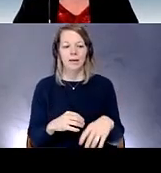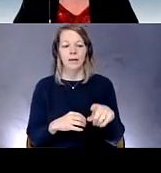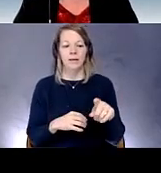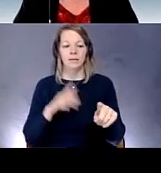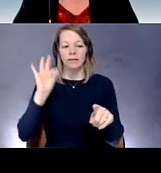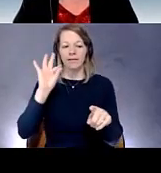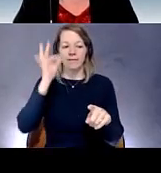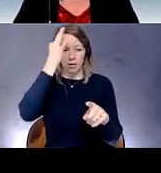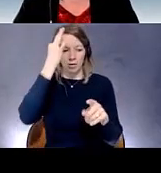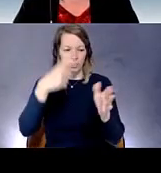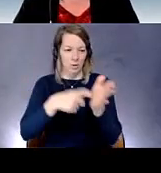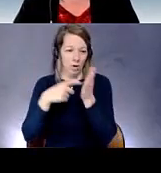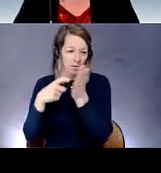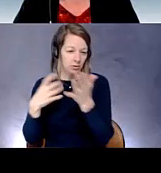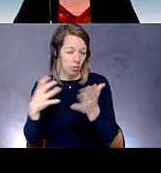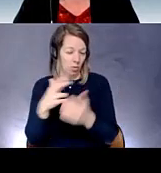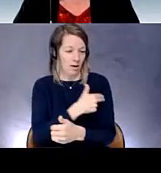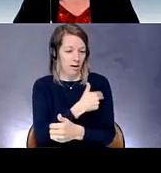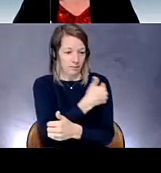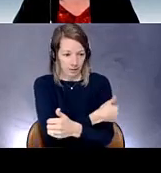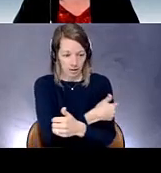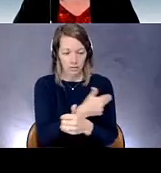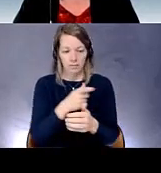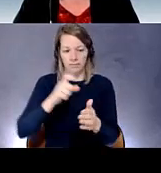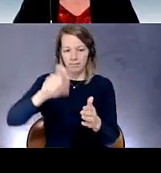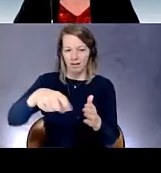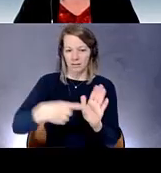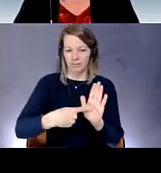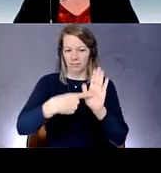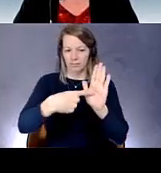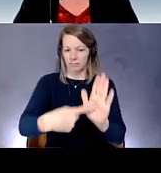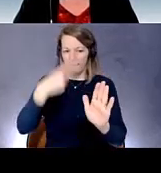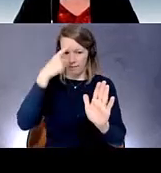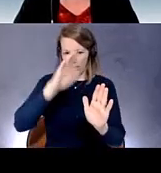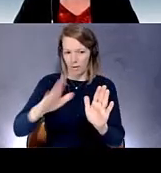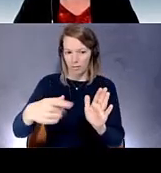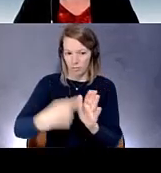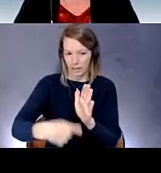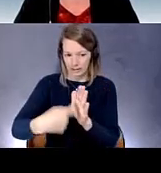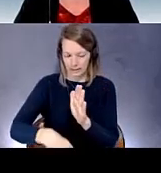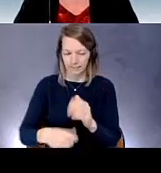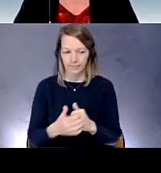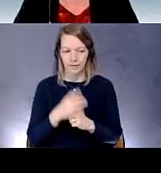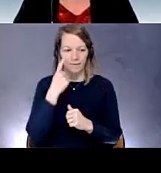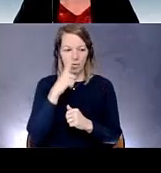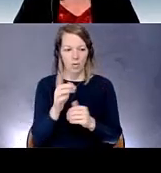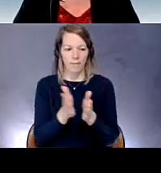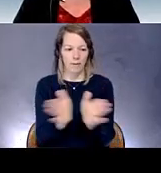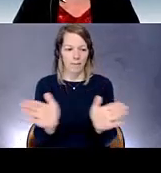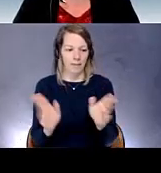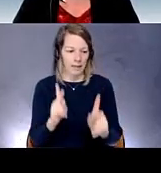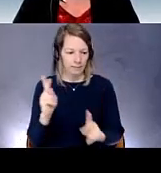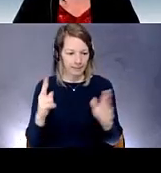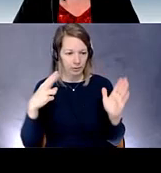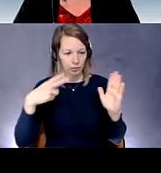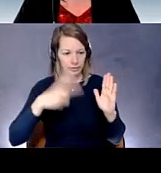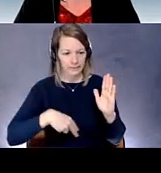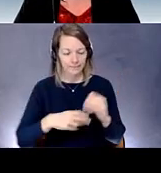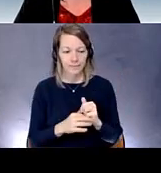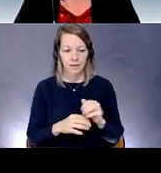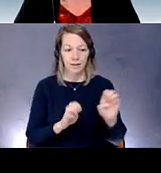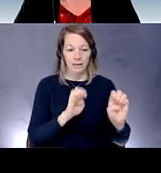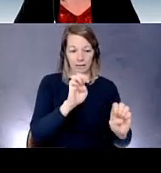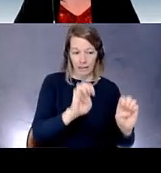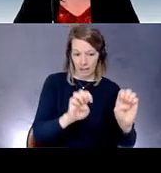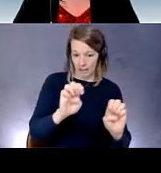federal requirements of what hospitals must display in terms of their pricing for the public. We evaluated each